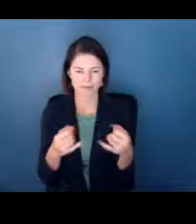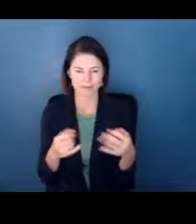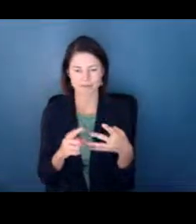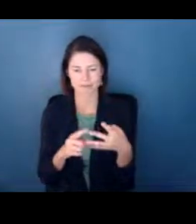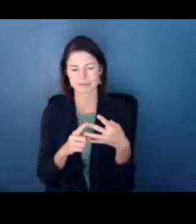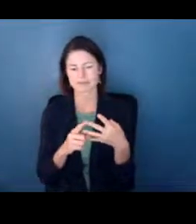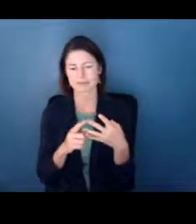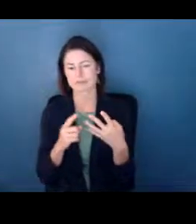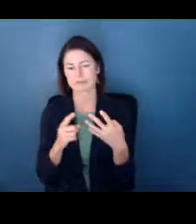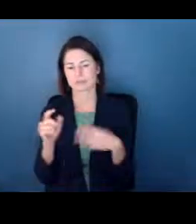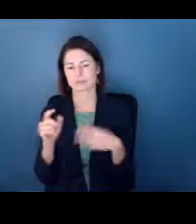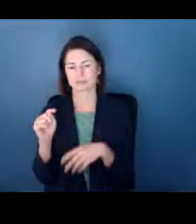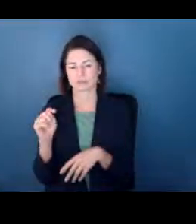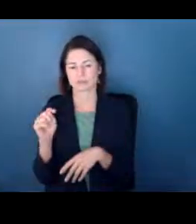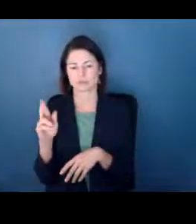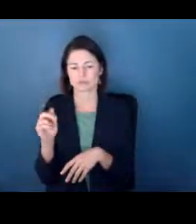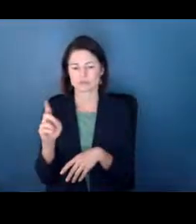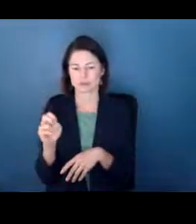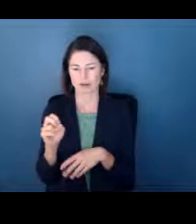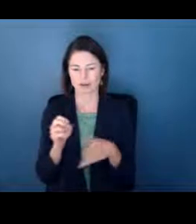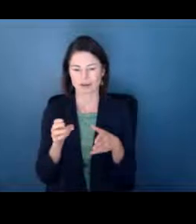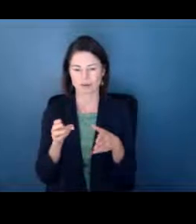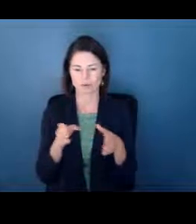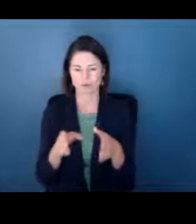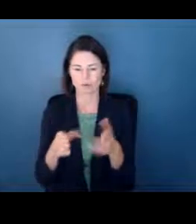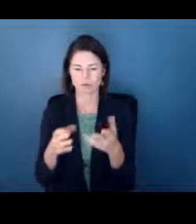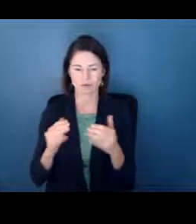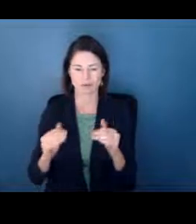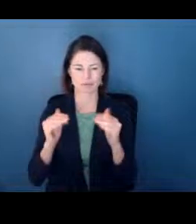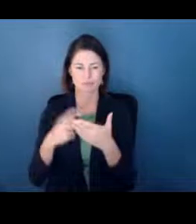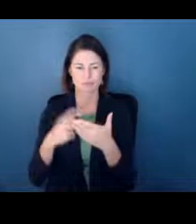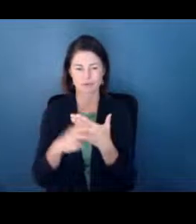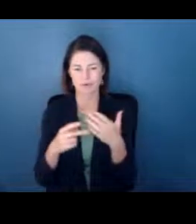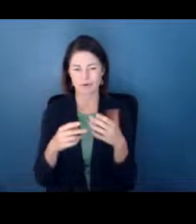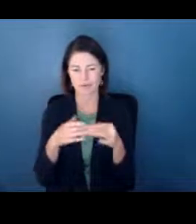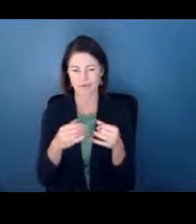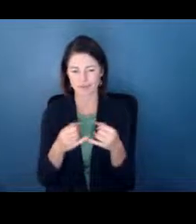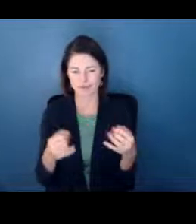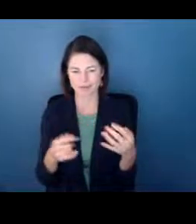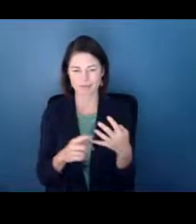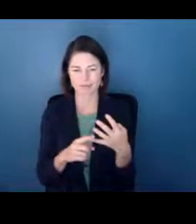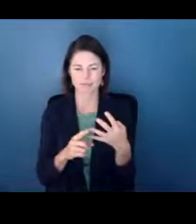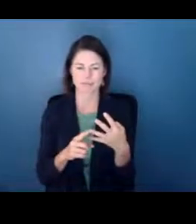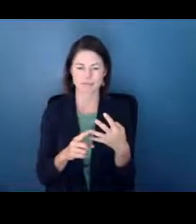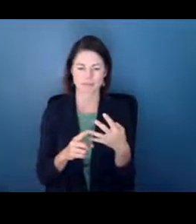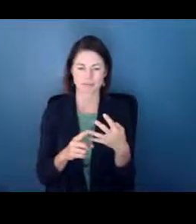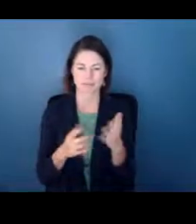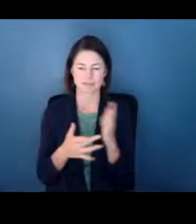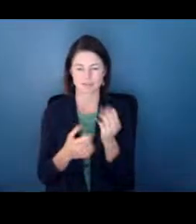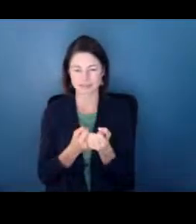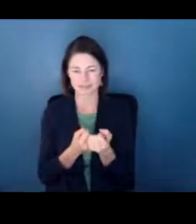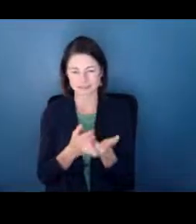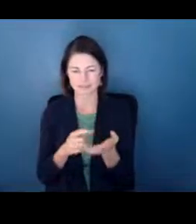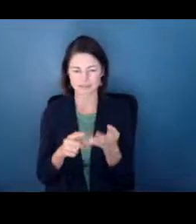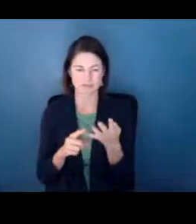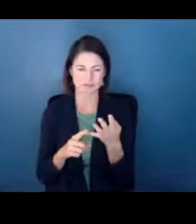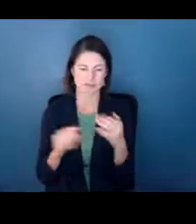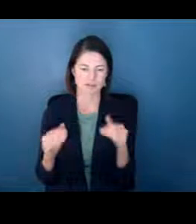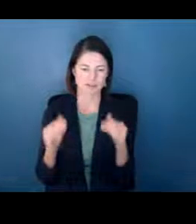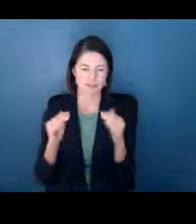well. There's been some strengthening of technical assistance work and enhancing of community engagement are some of the